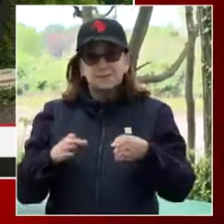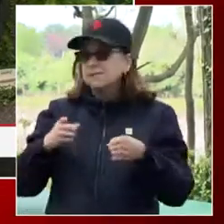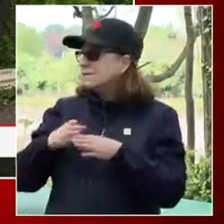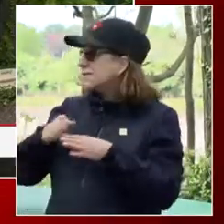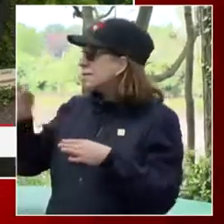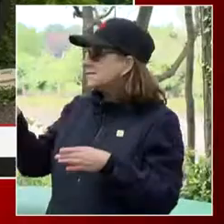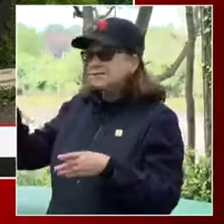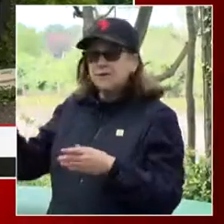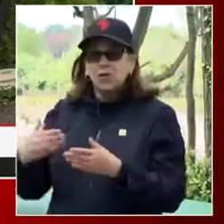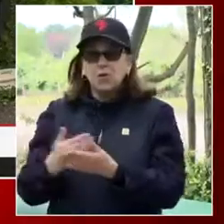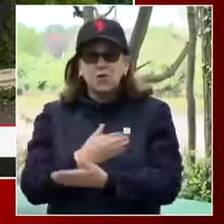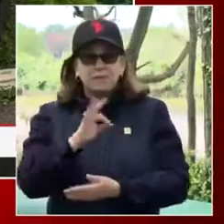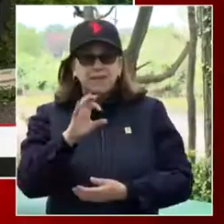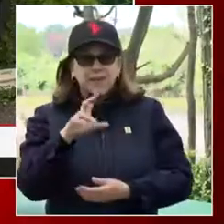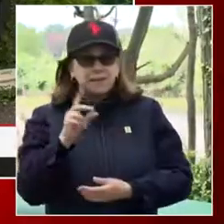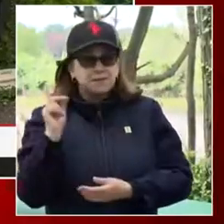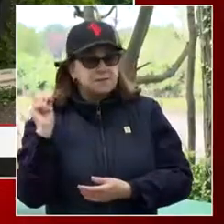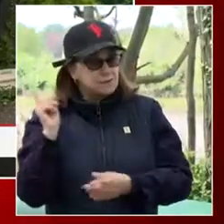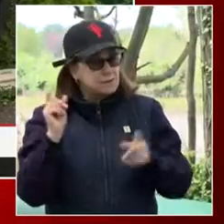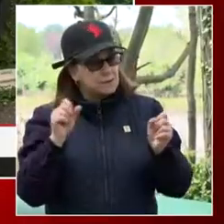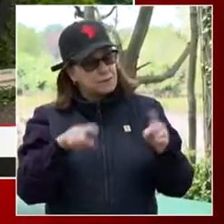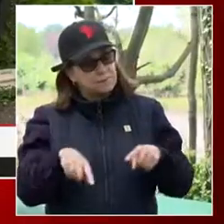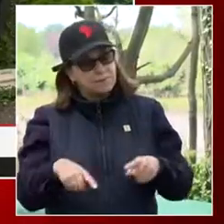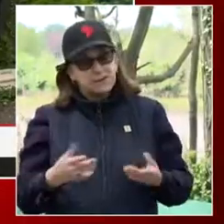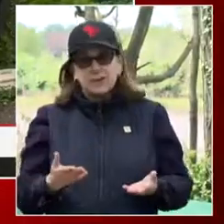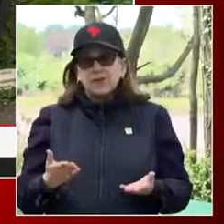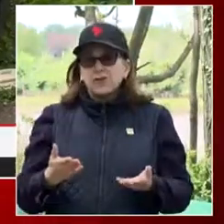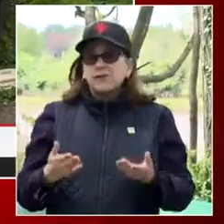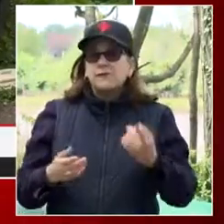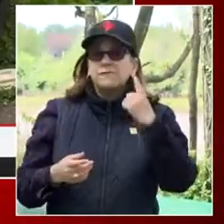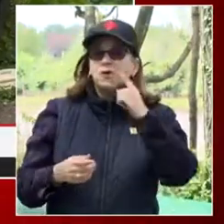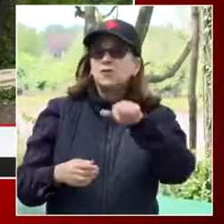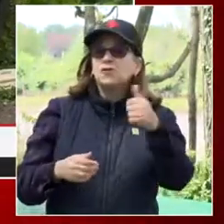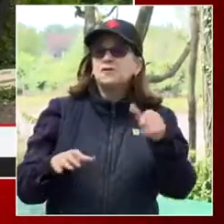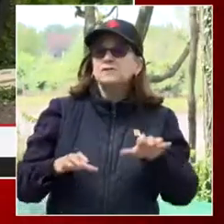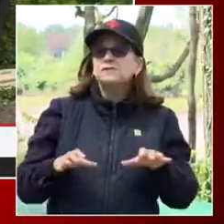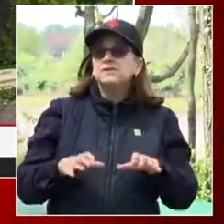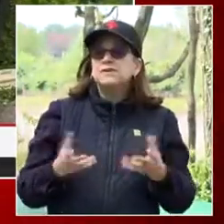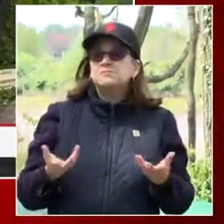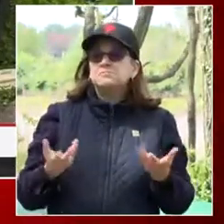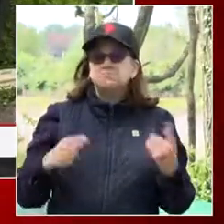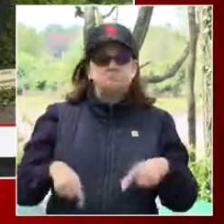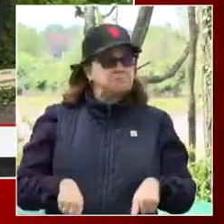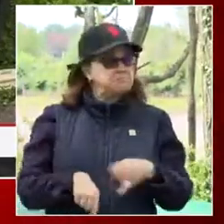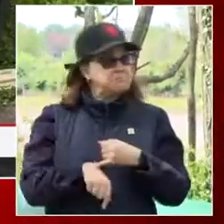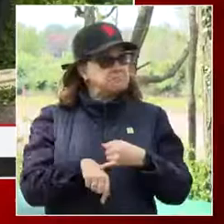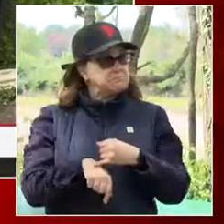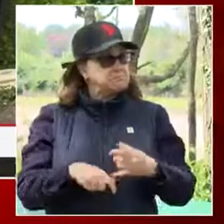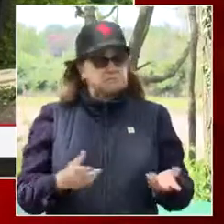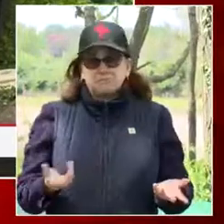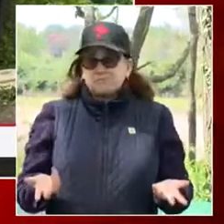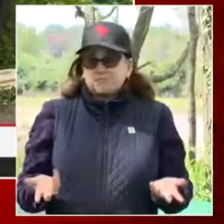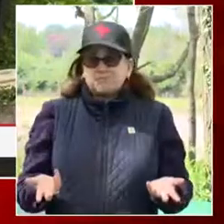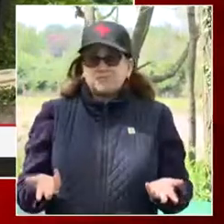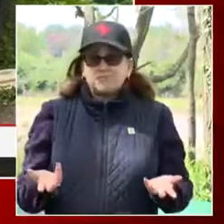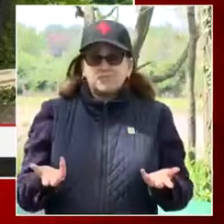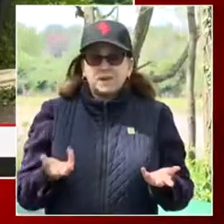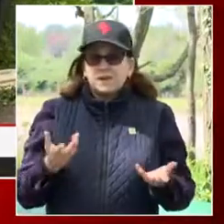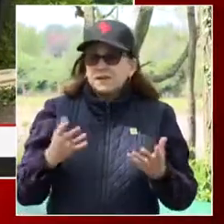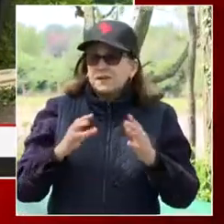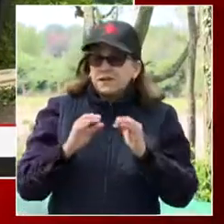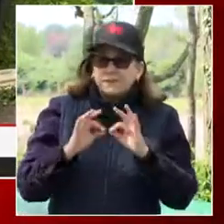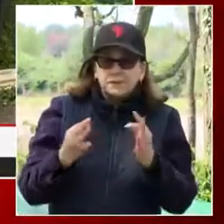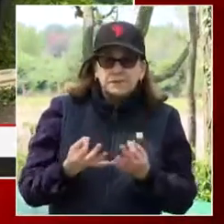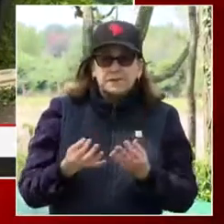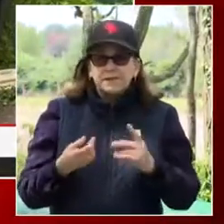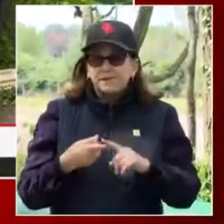out here for other activities and then come over to the island and picnic with your family. So I think that the numbers, as